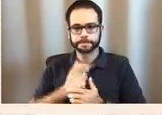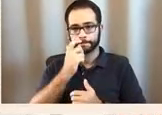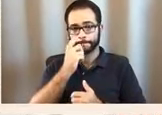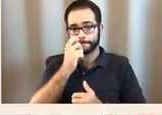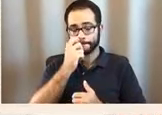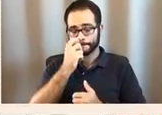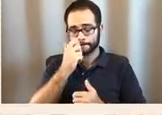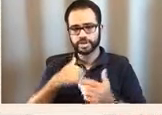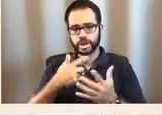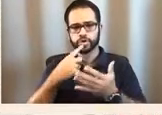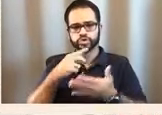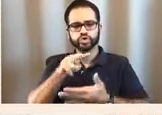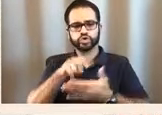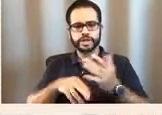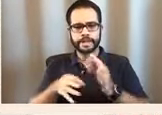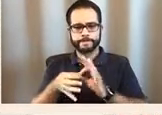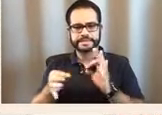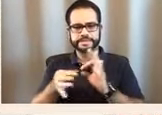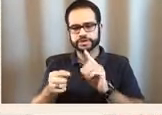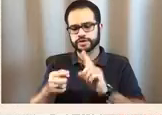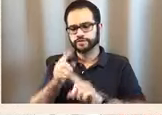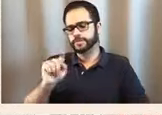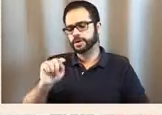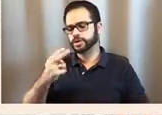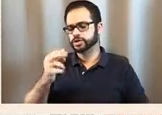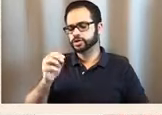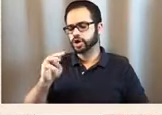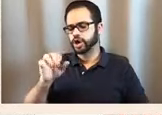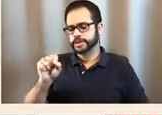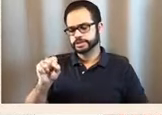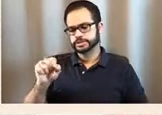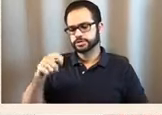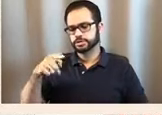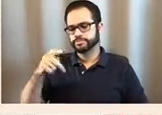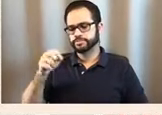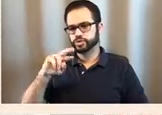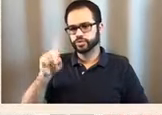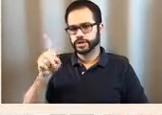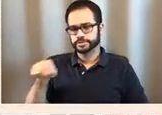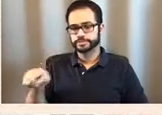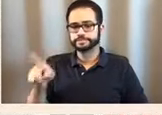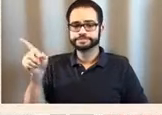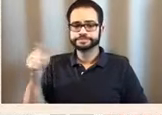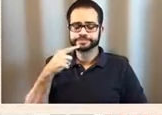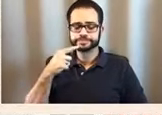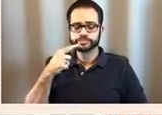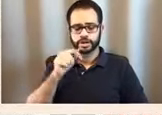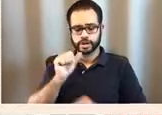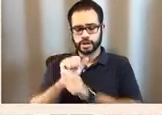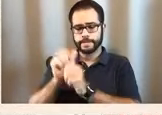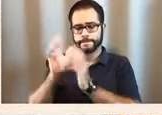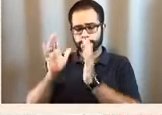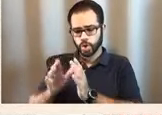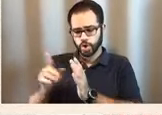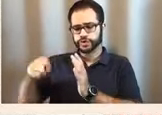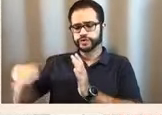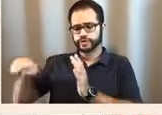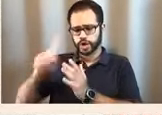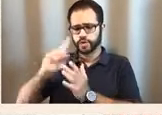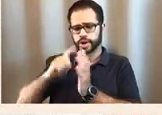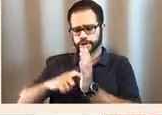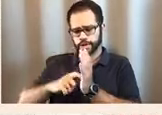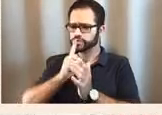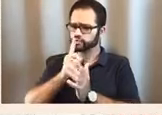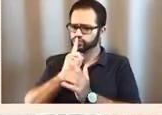Thomas Perez. Now, he says, employers have recognized for some time that it's smart business to have a diverse